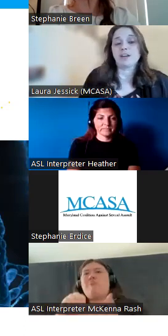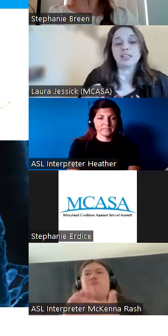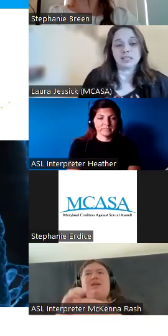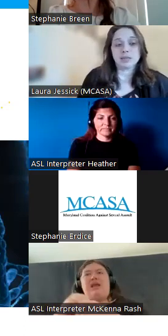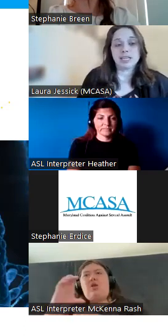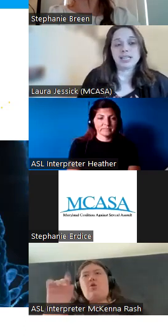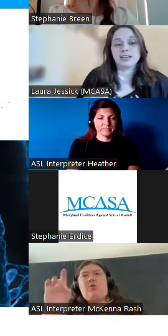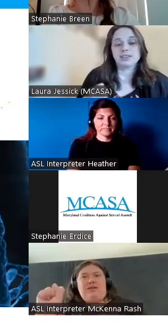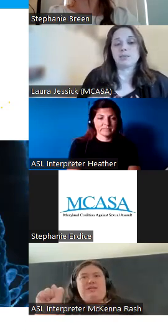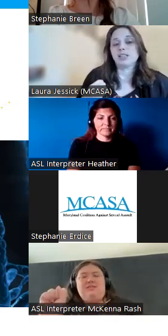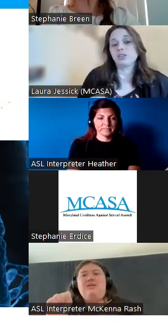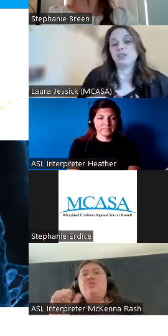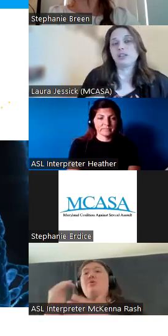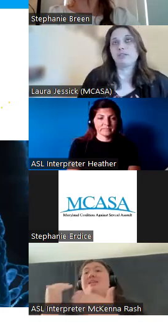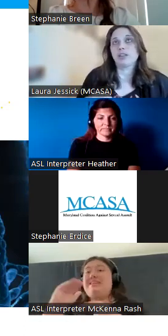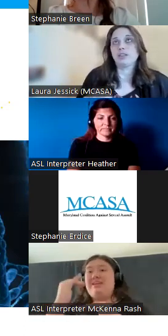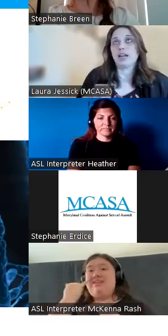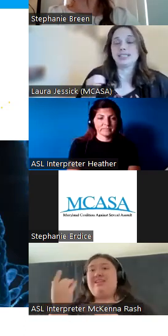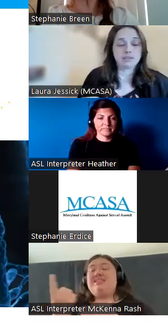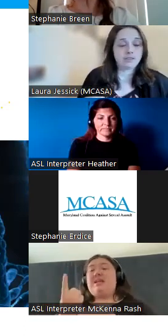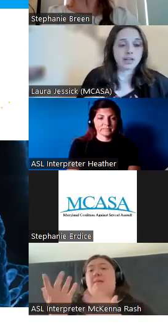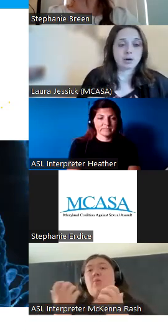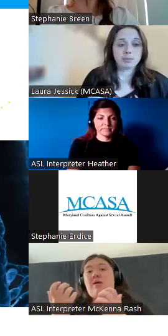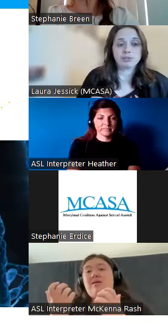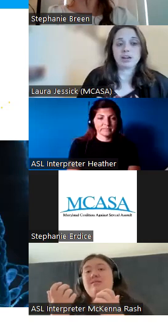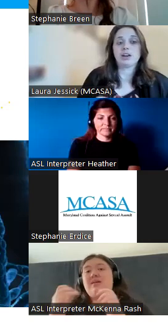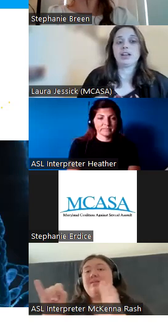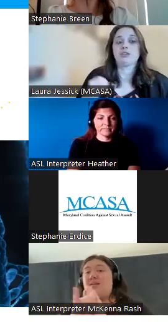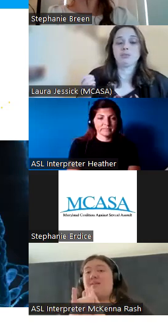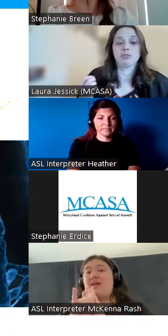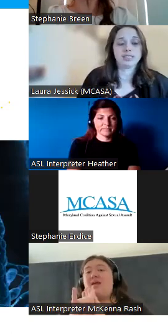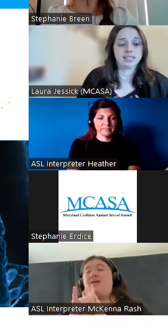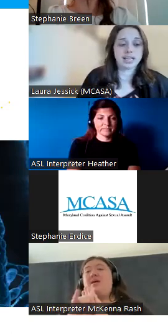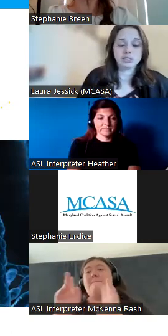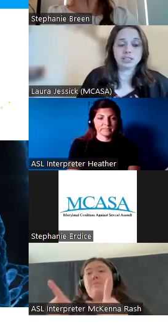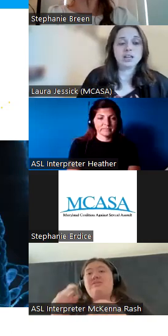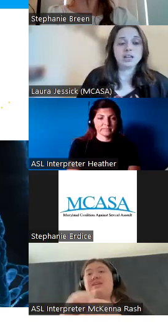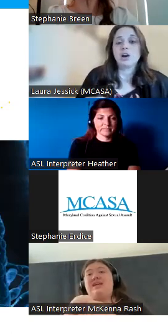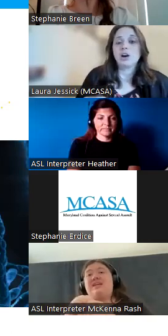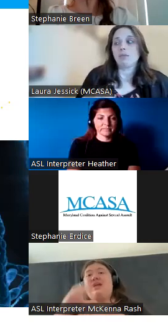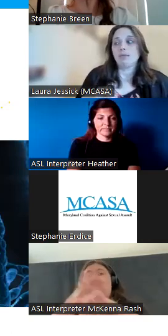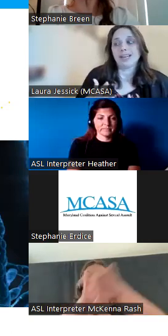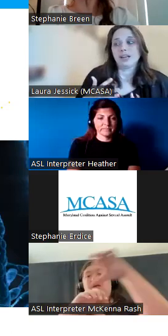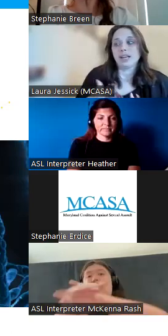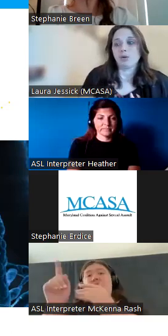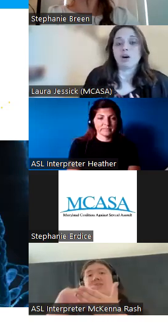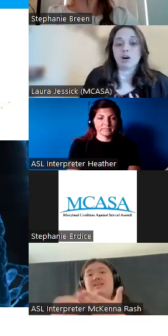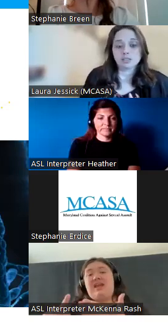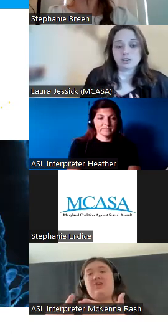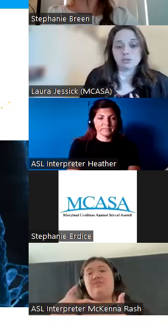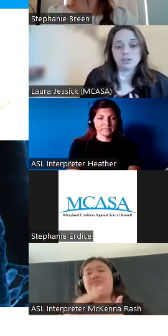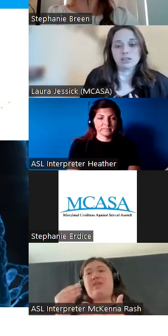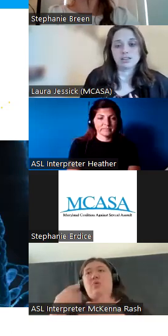be very limiting if somebody is looking for identifying a perpetrator in a criminal investigation, and it